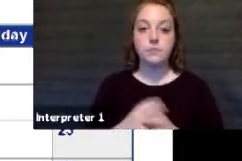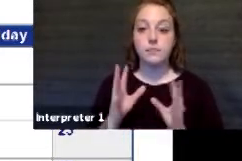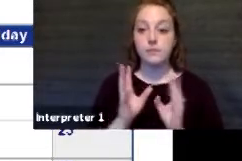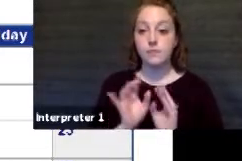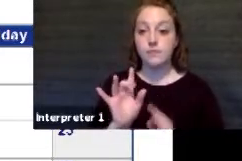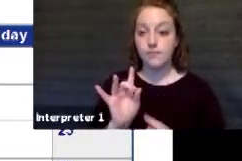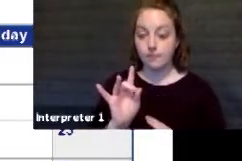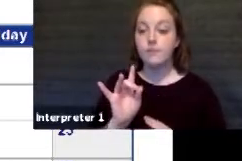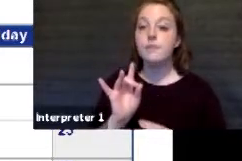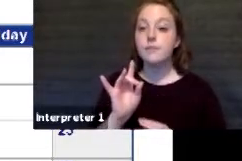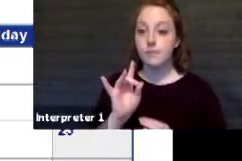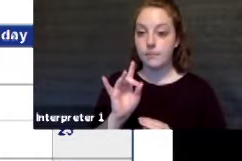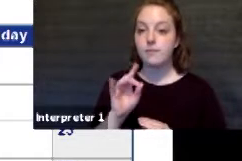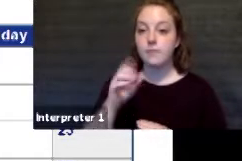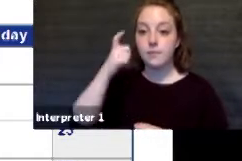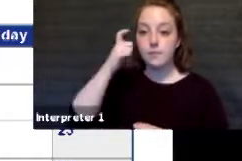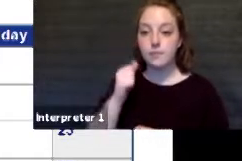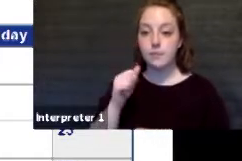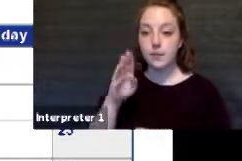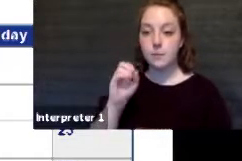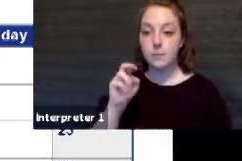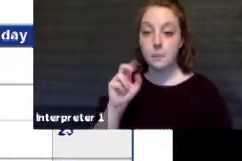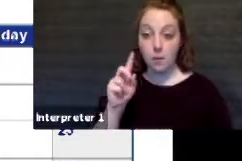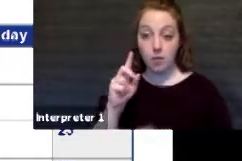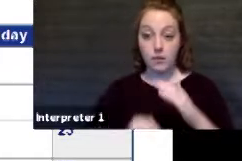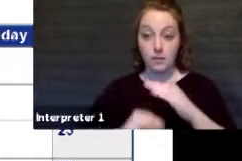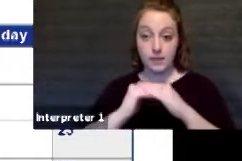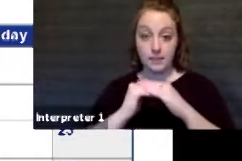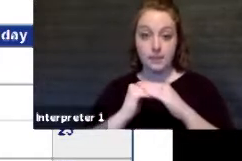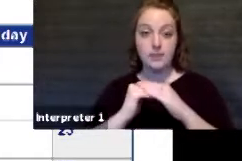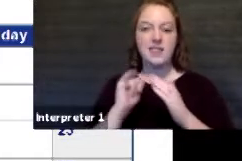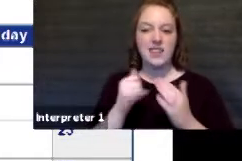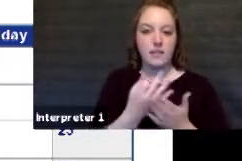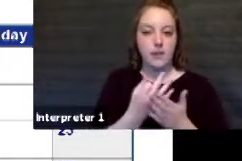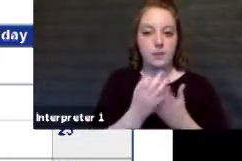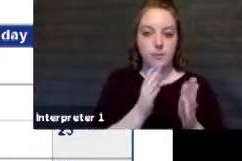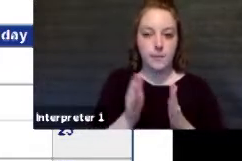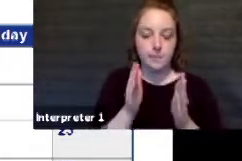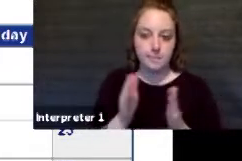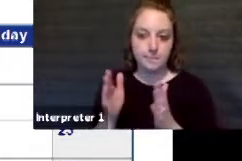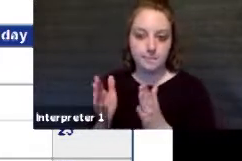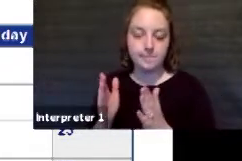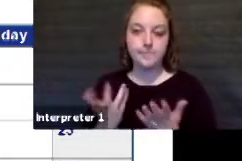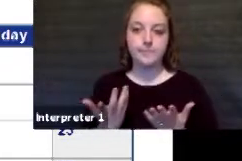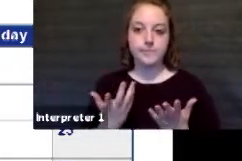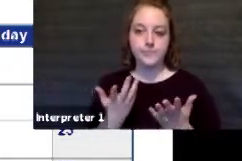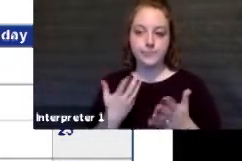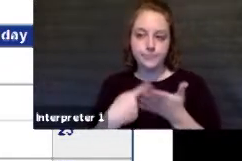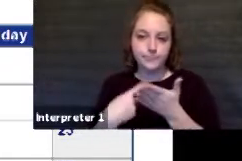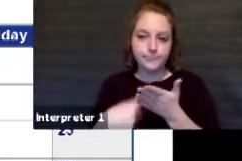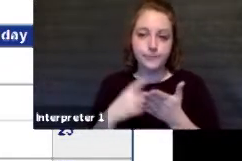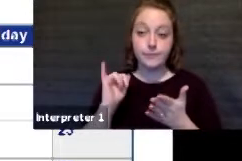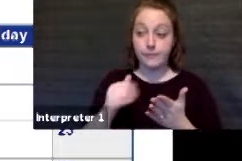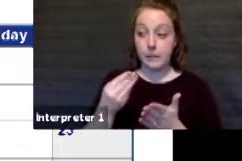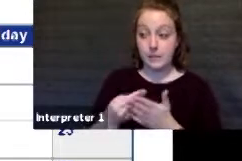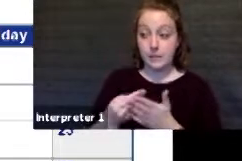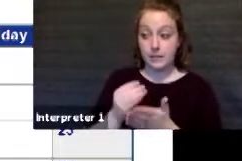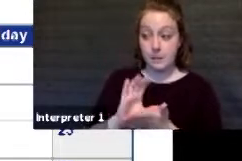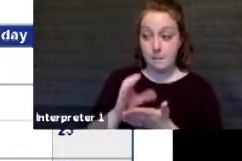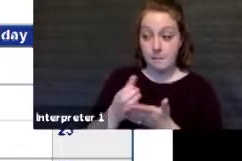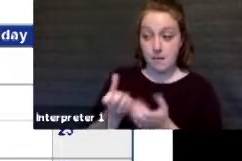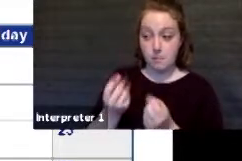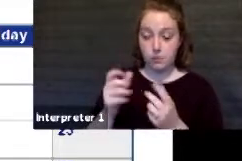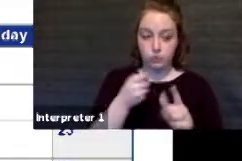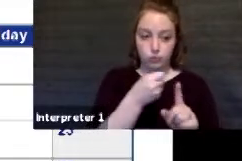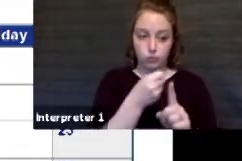capacity, which is our financial planner, talking about how certain dollar amounts affect the district and working through